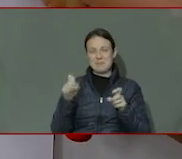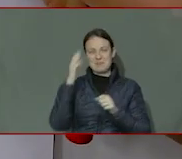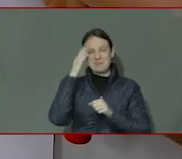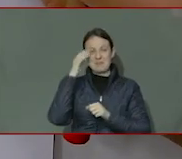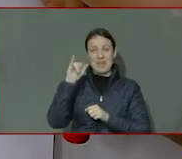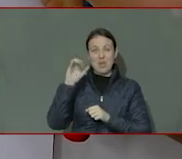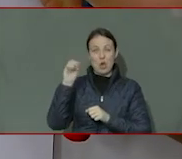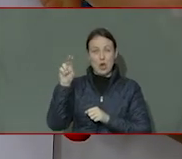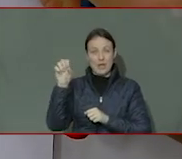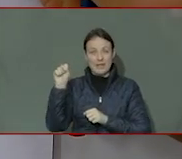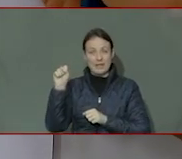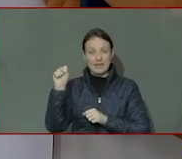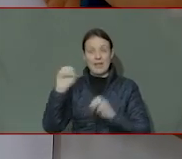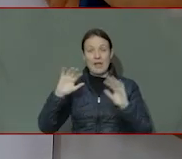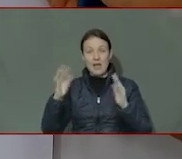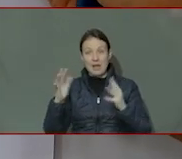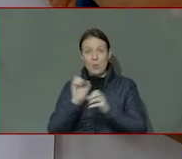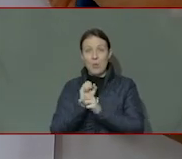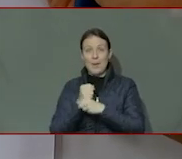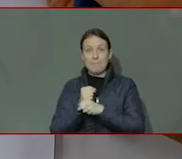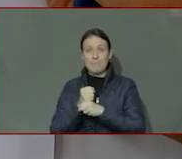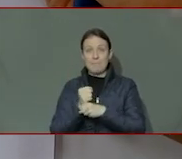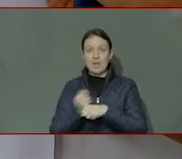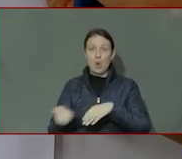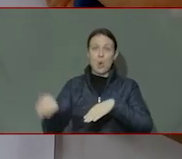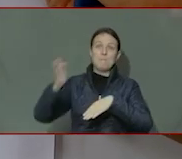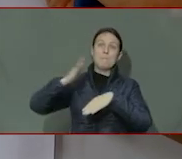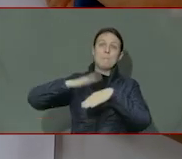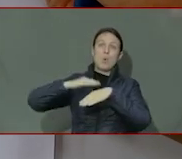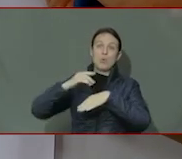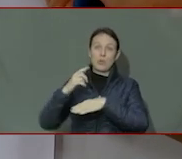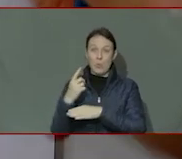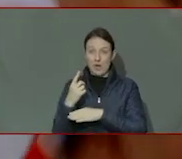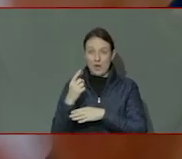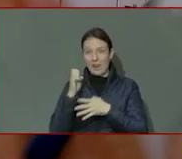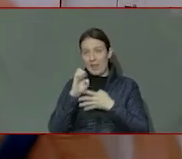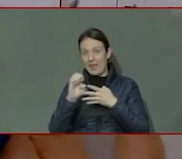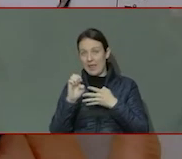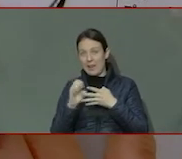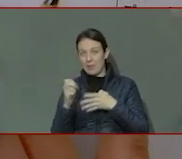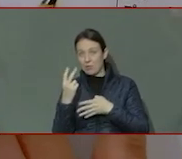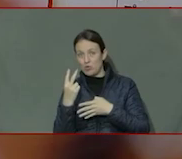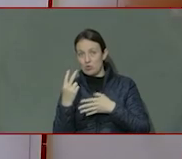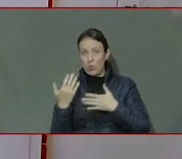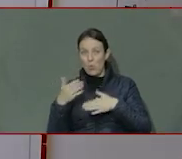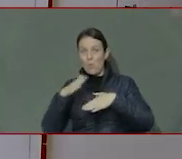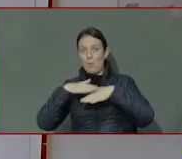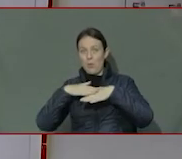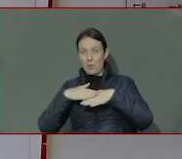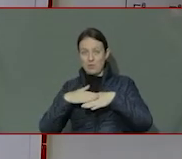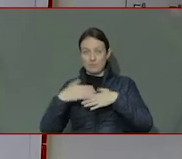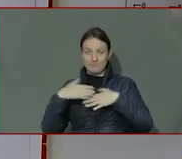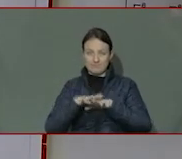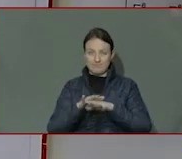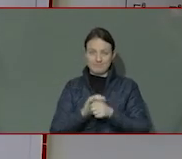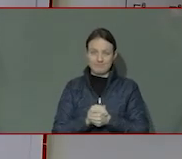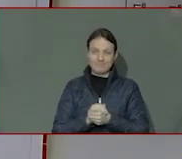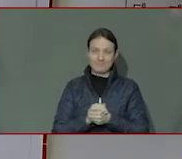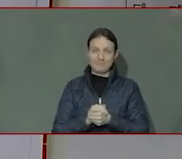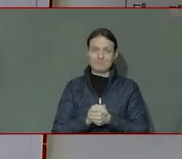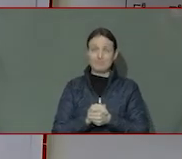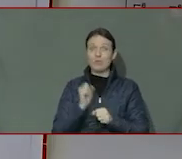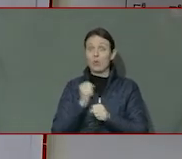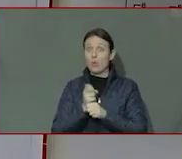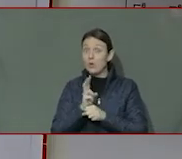ions that consist out of more than one type of element. Grade 12s, this